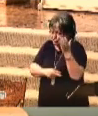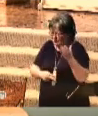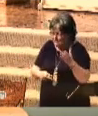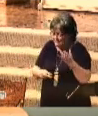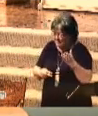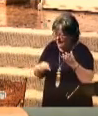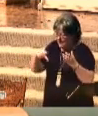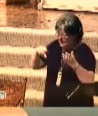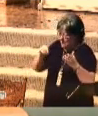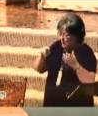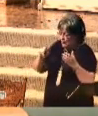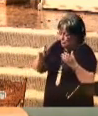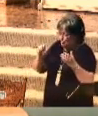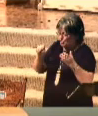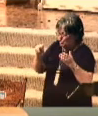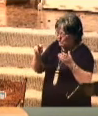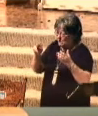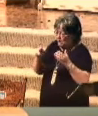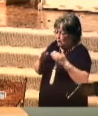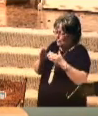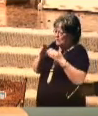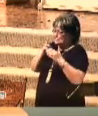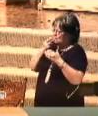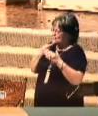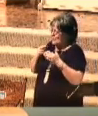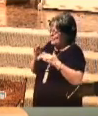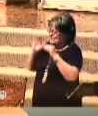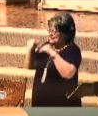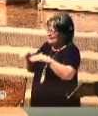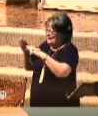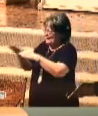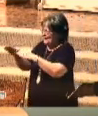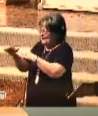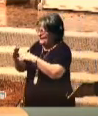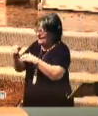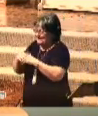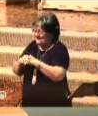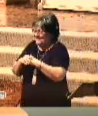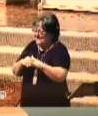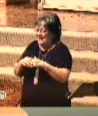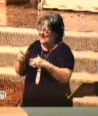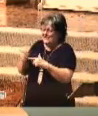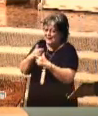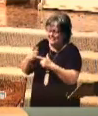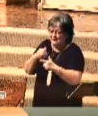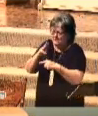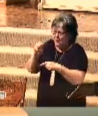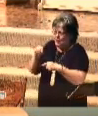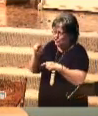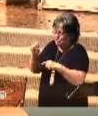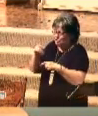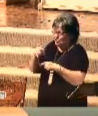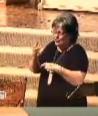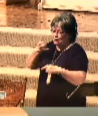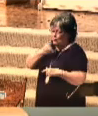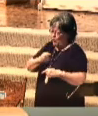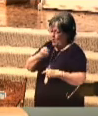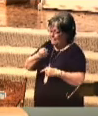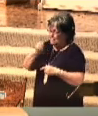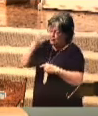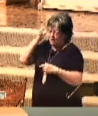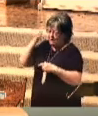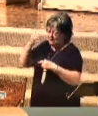And they put it all the way across the Red Sea, and they crossed over the sea. And then Moses got on his walkie-talkie, and he